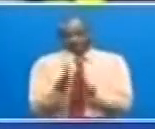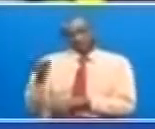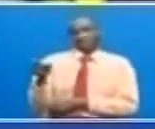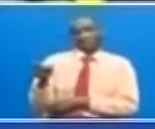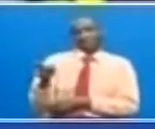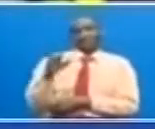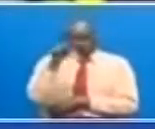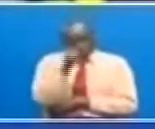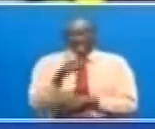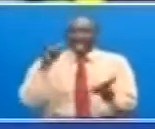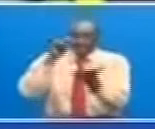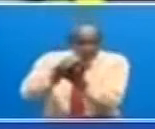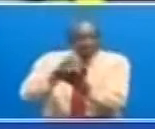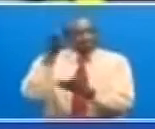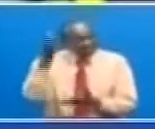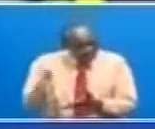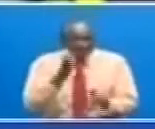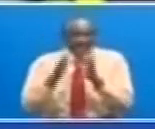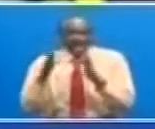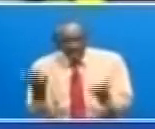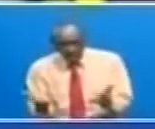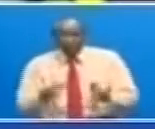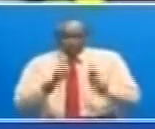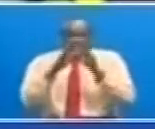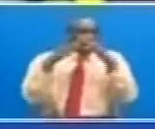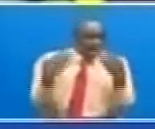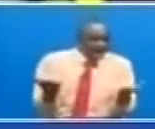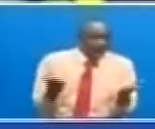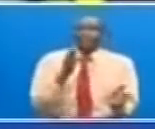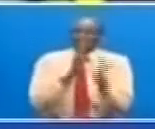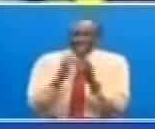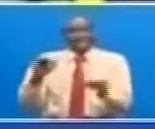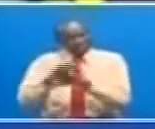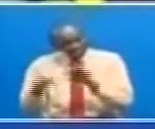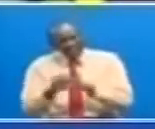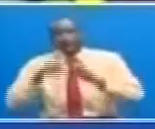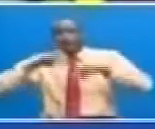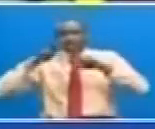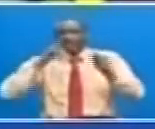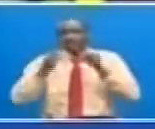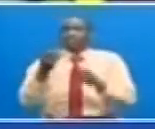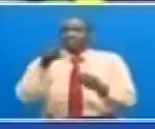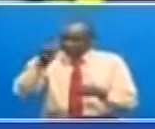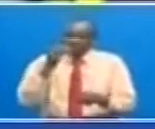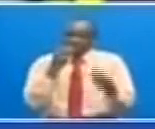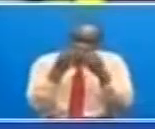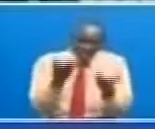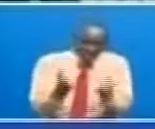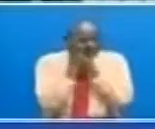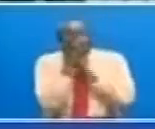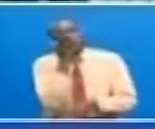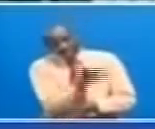themselves right from the airport to the routes to the hotels that they were resident